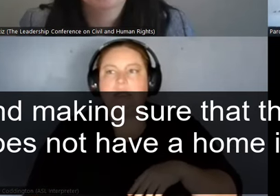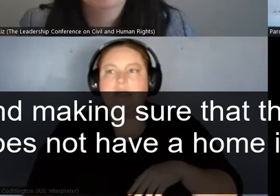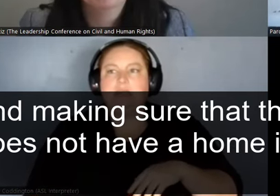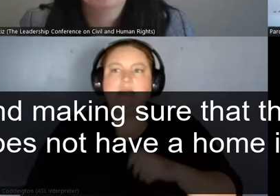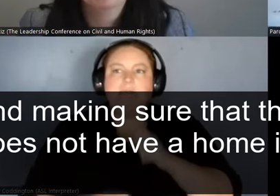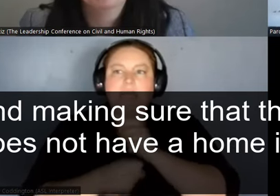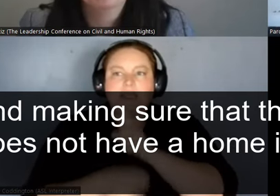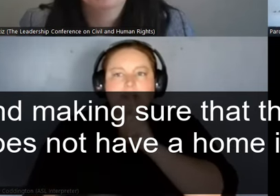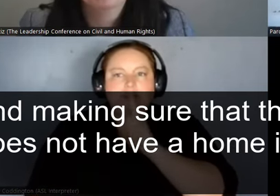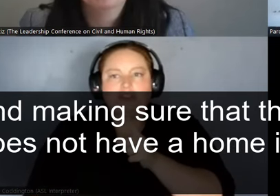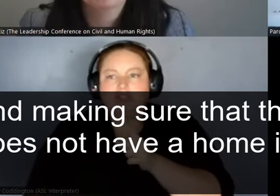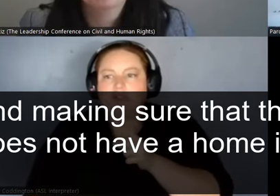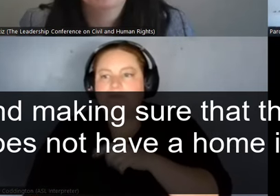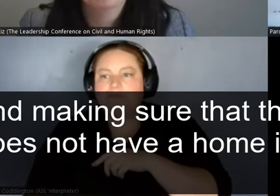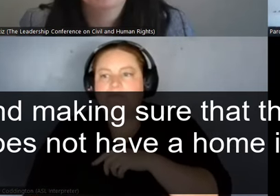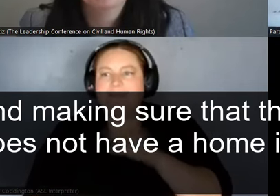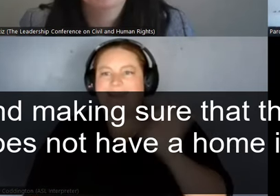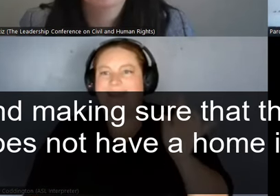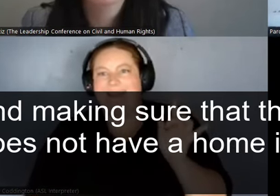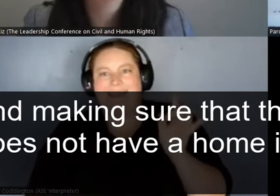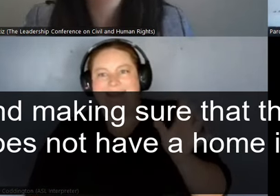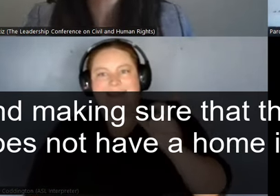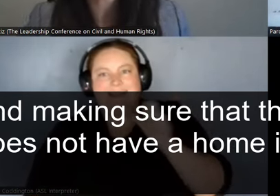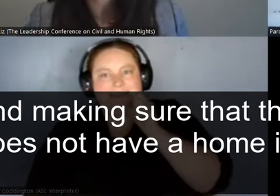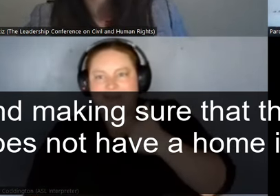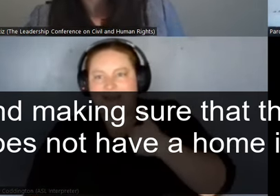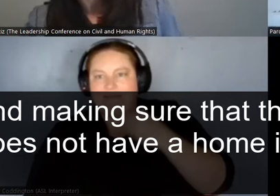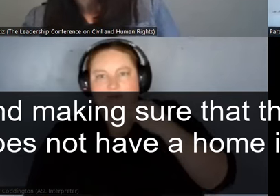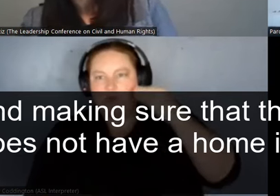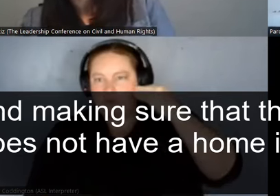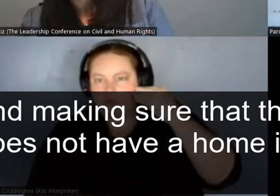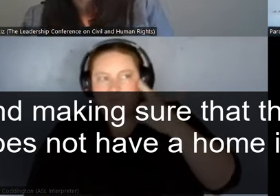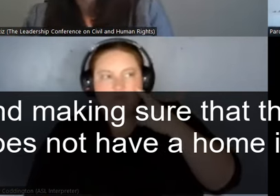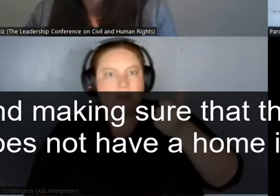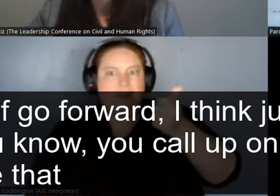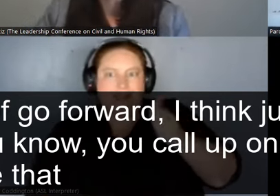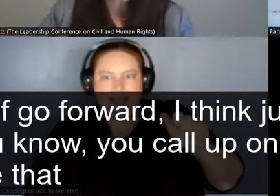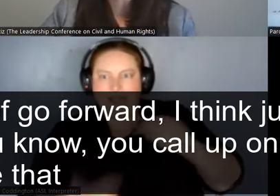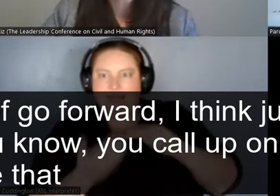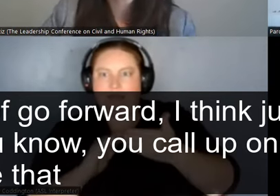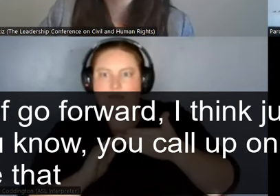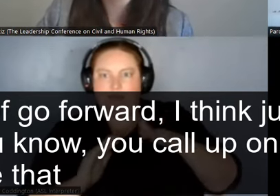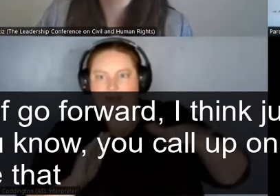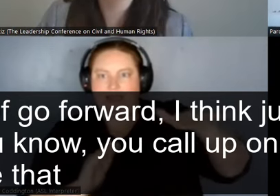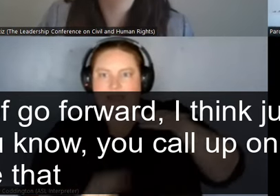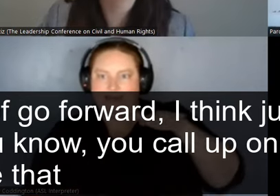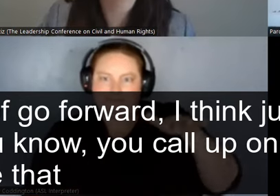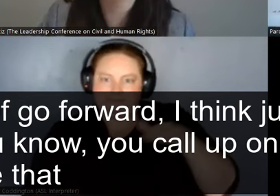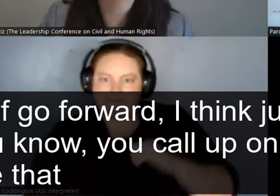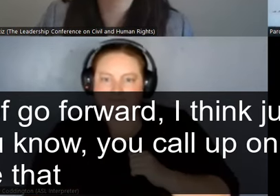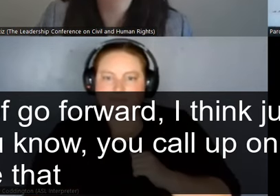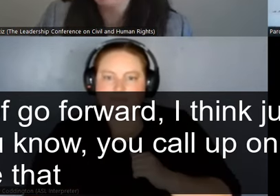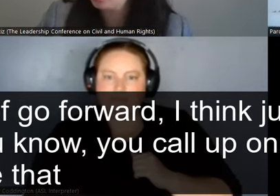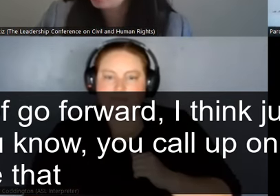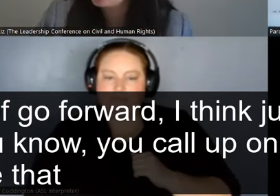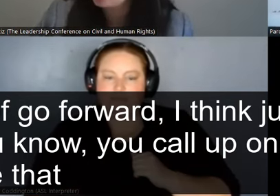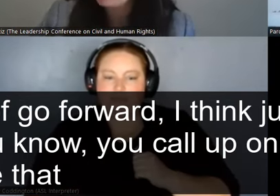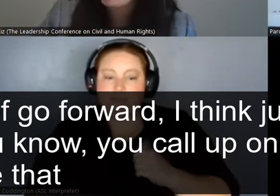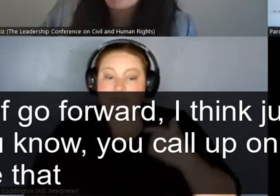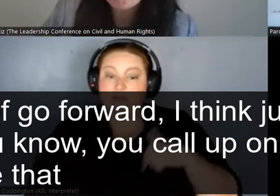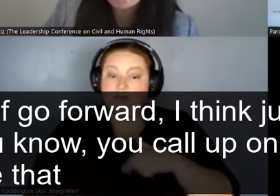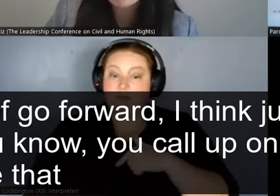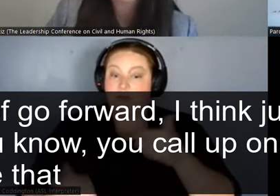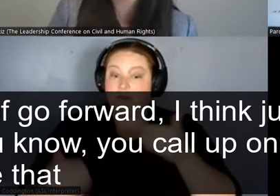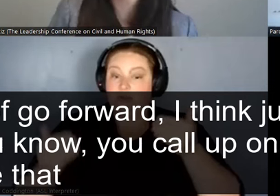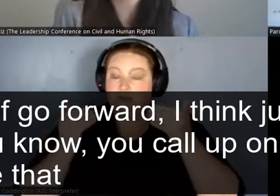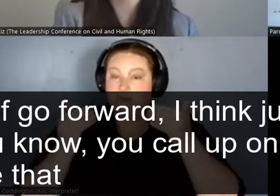hate does not have a home in any community. As we kind of go forward, I think